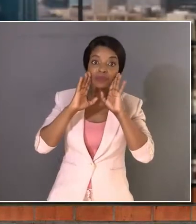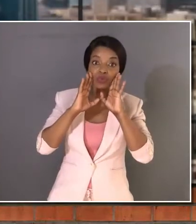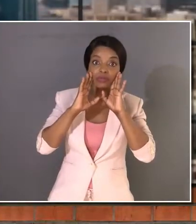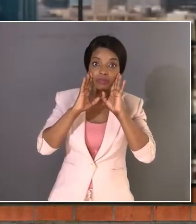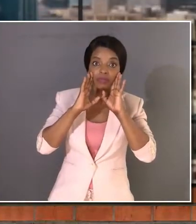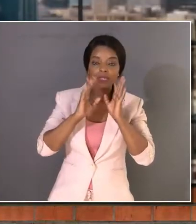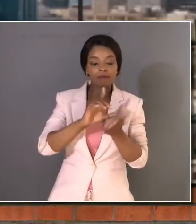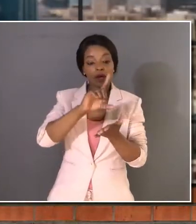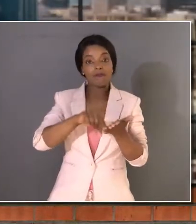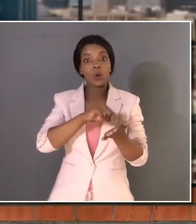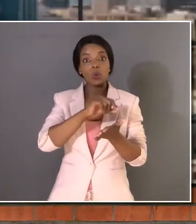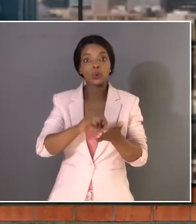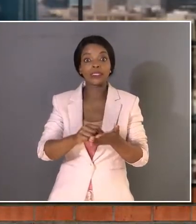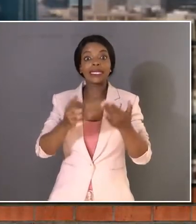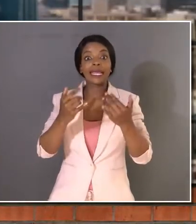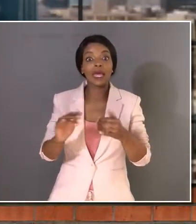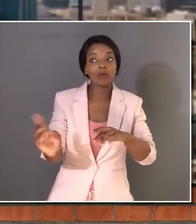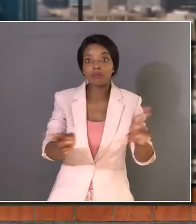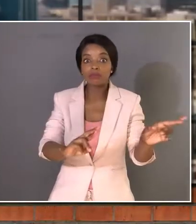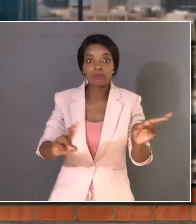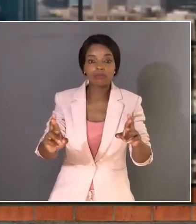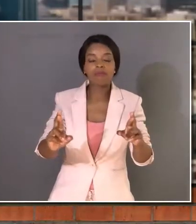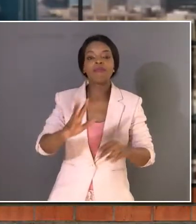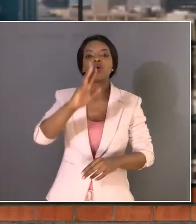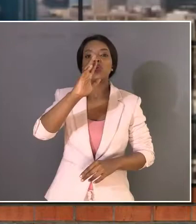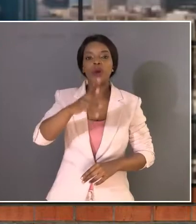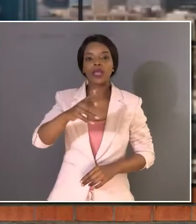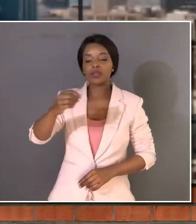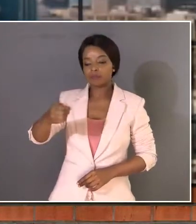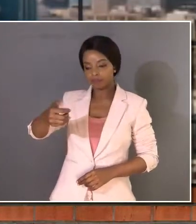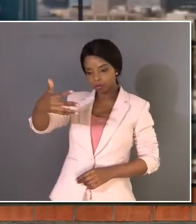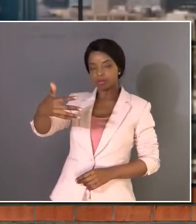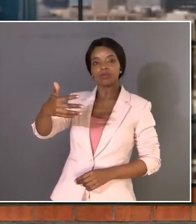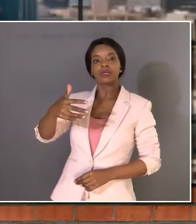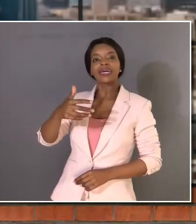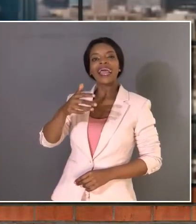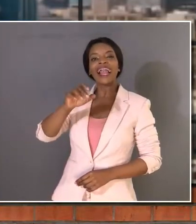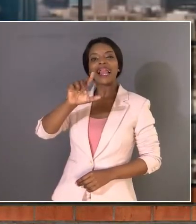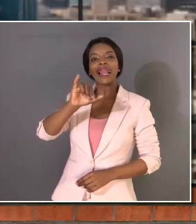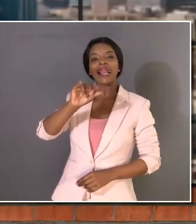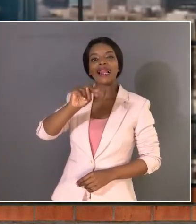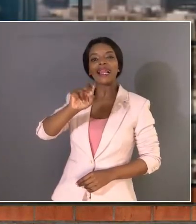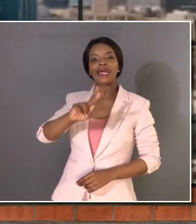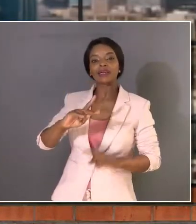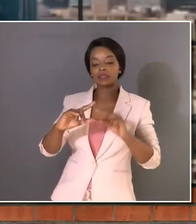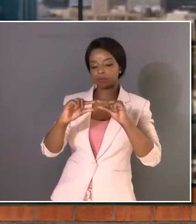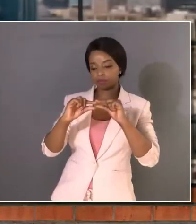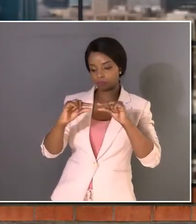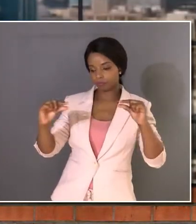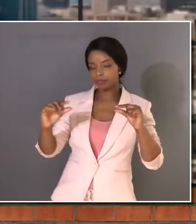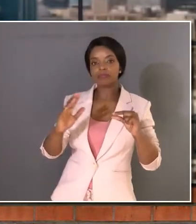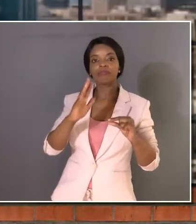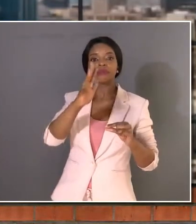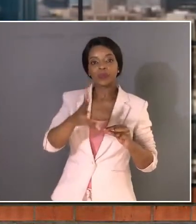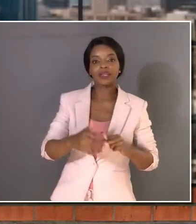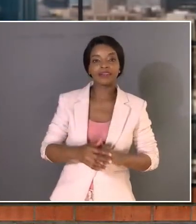see a link to the online poll in the comments. So just to make sure that we don't have any issues when the voting does go live, let's